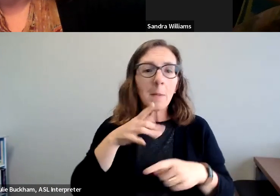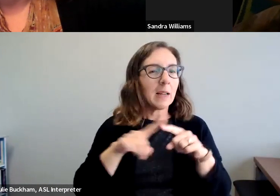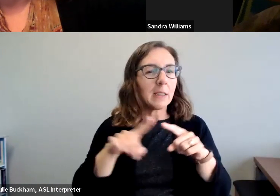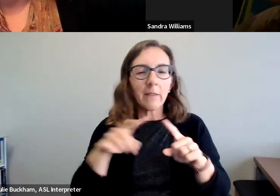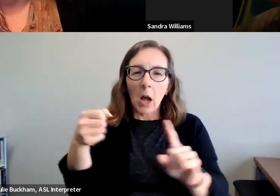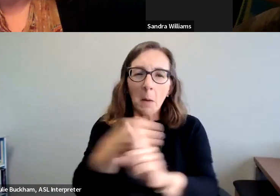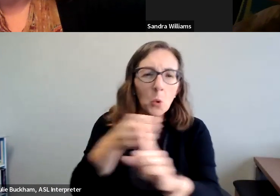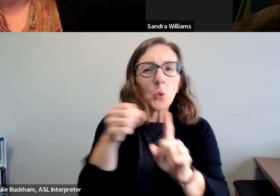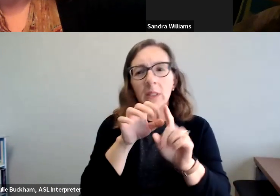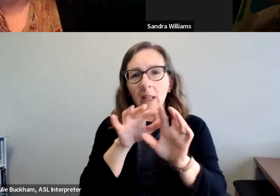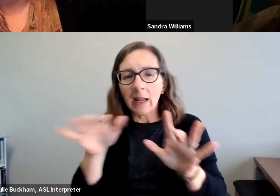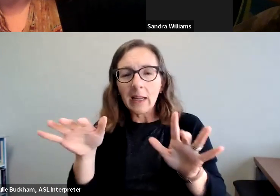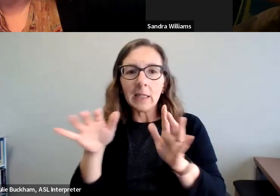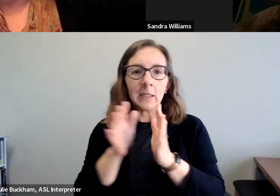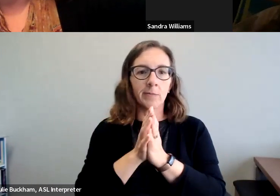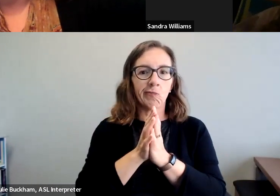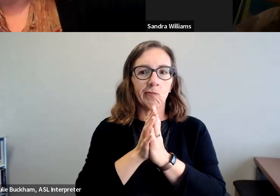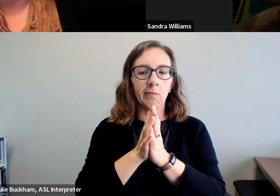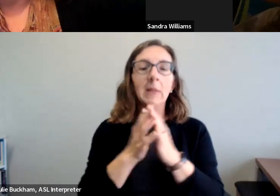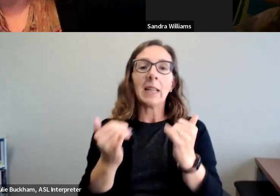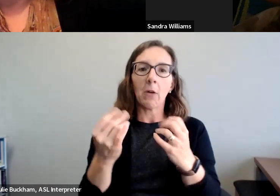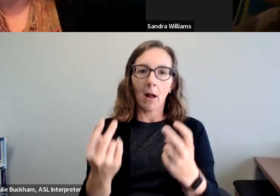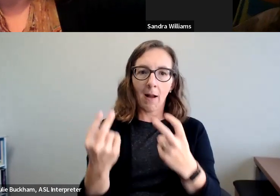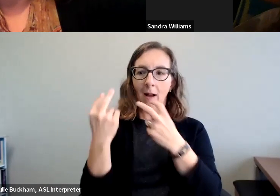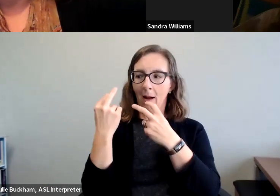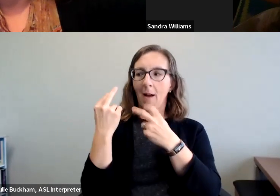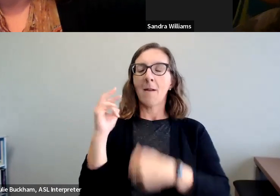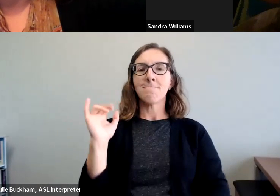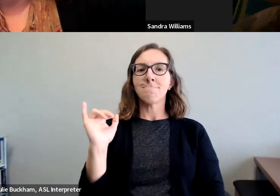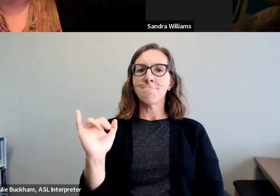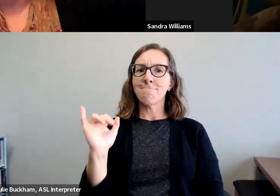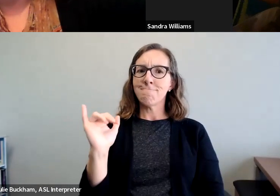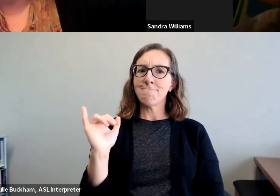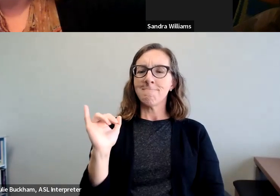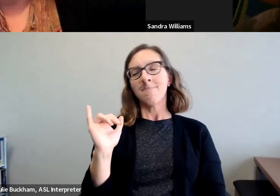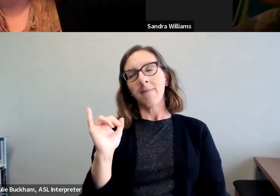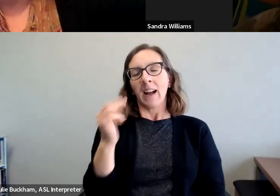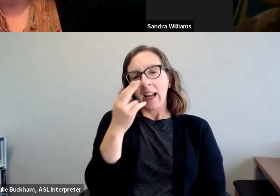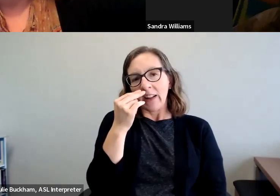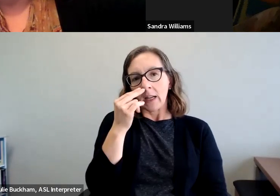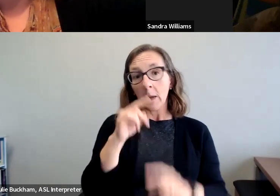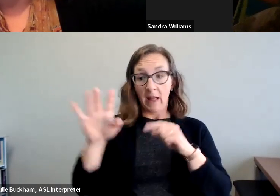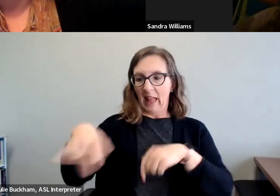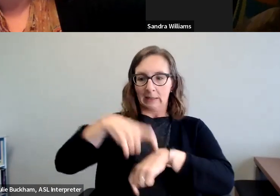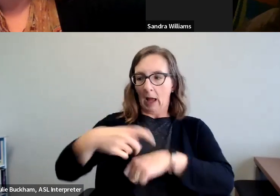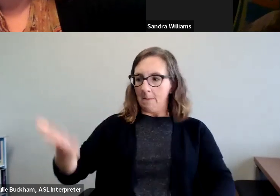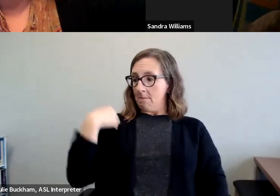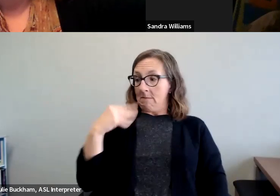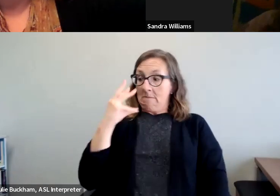that. And I can look back and kind of smile now, but going through it, it wasn't funny.